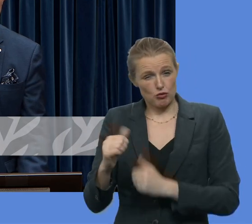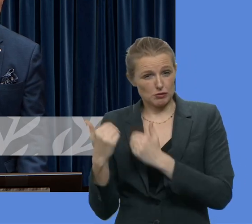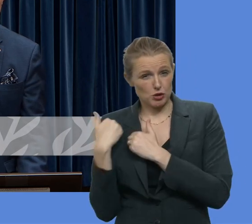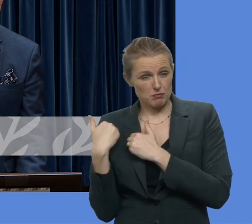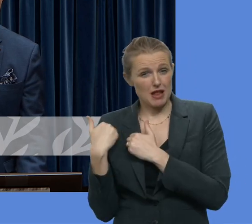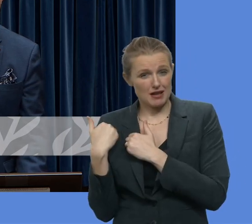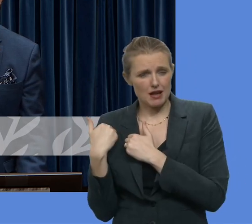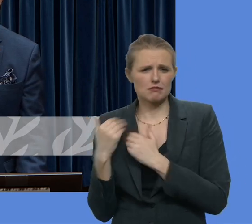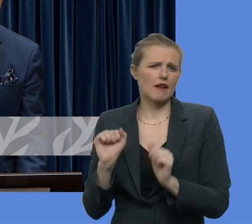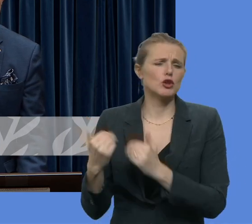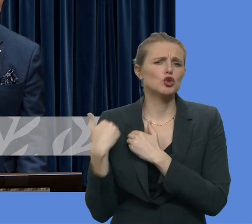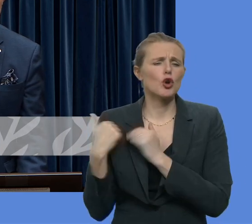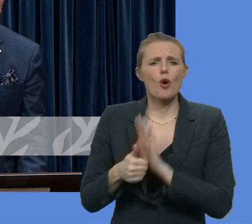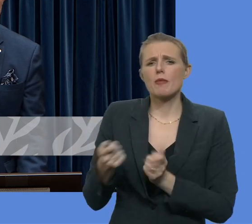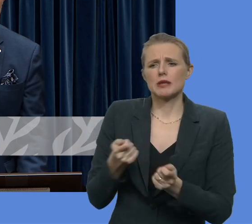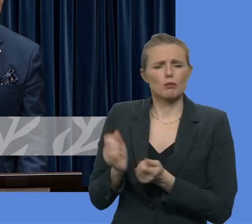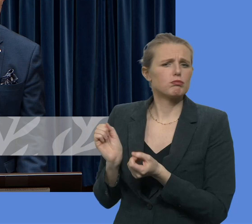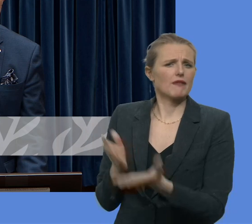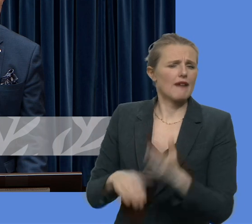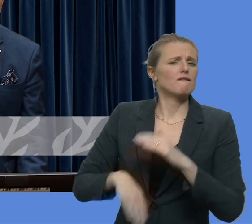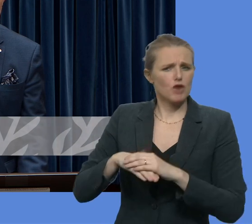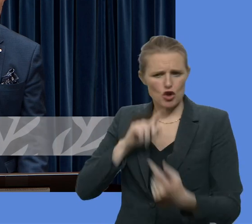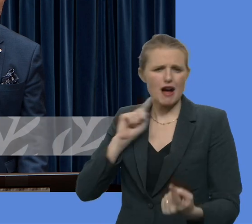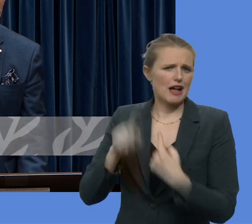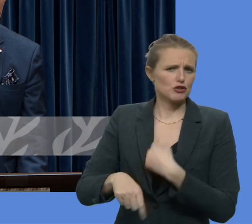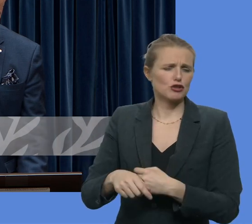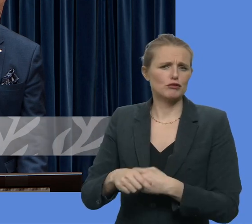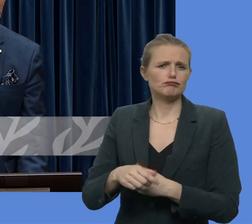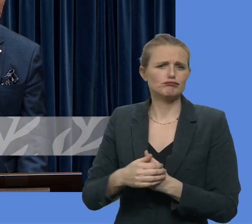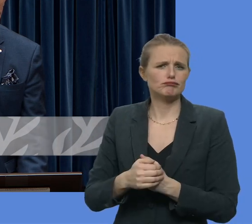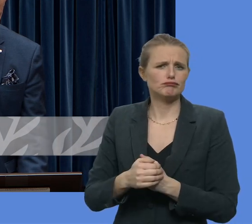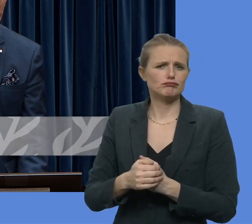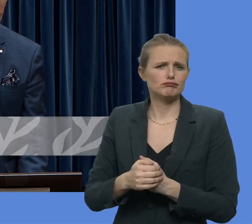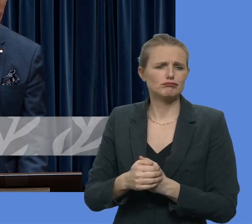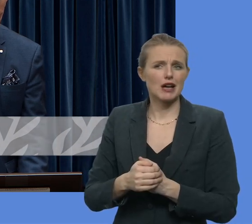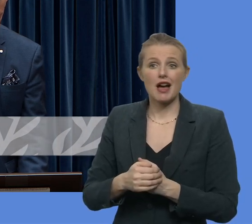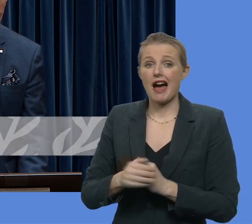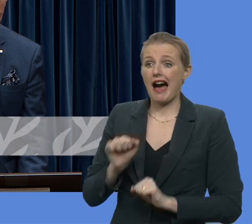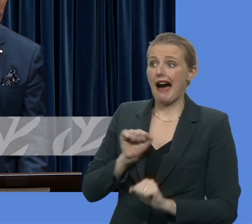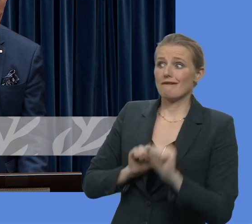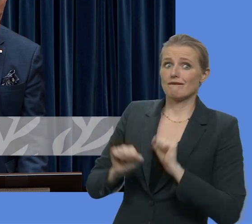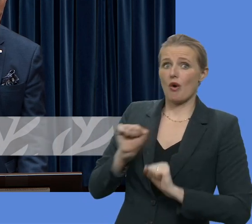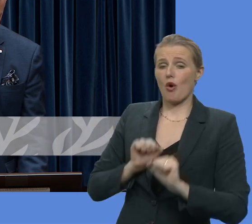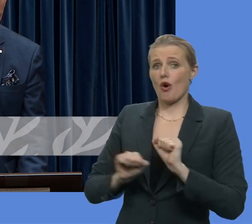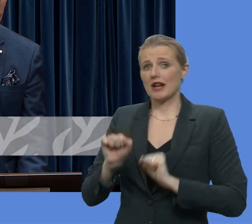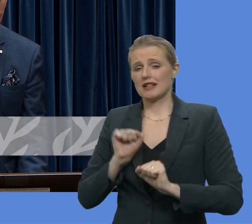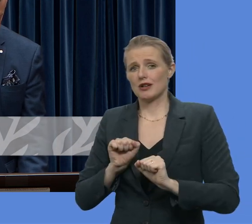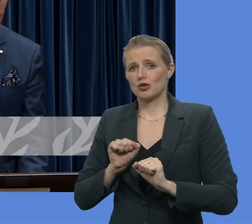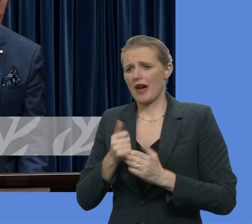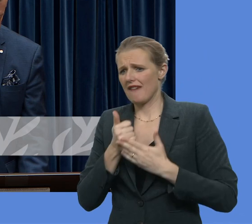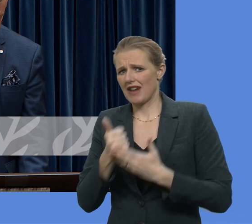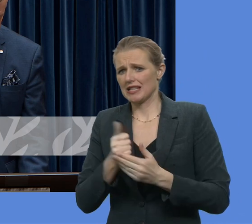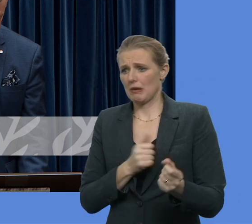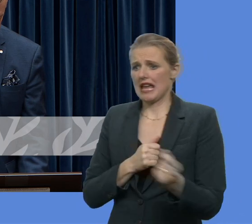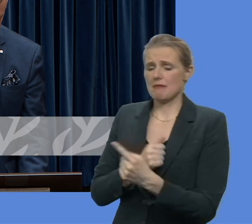there is a duty on the minister to provide a full answer to it. It's not in order to avoid answering by advising members to send an email to someone